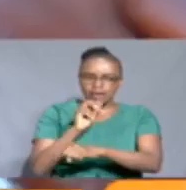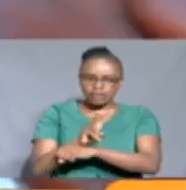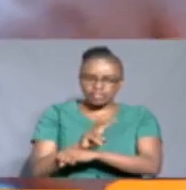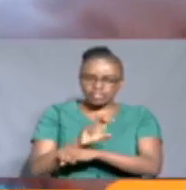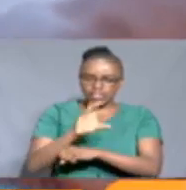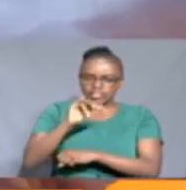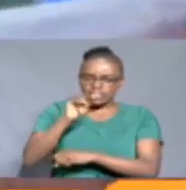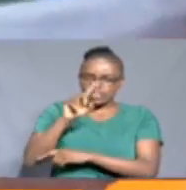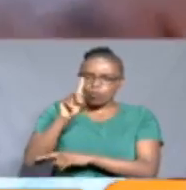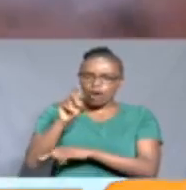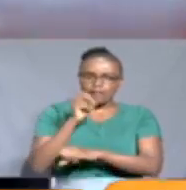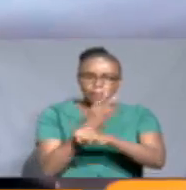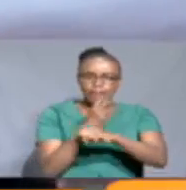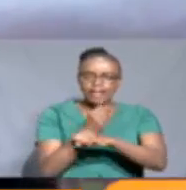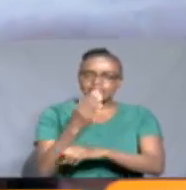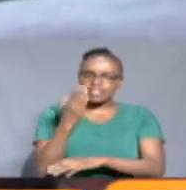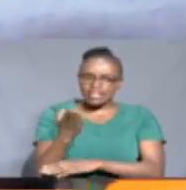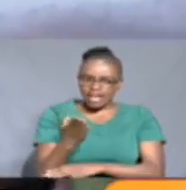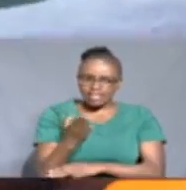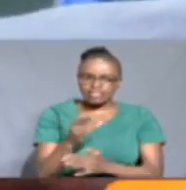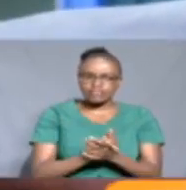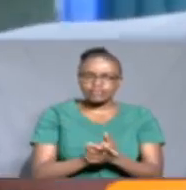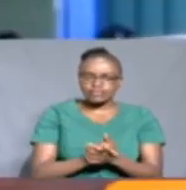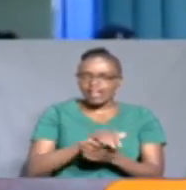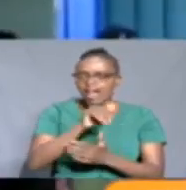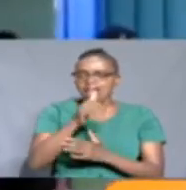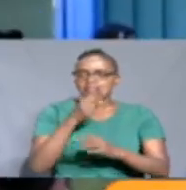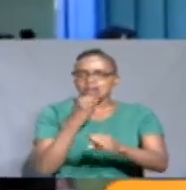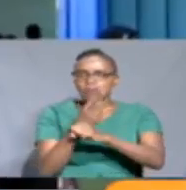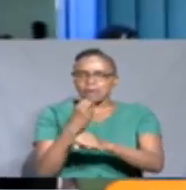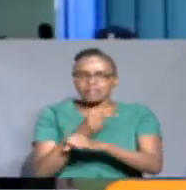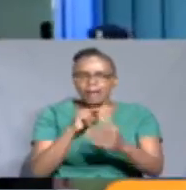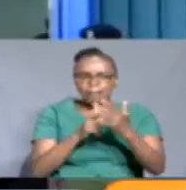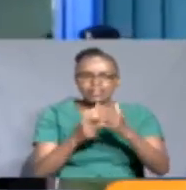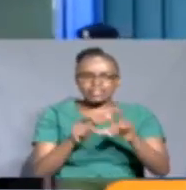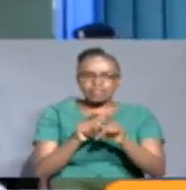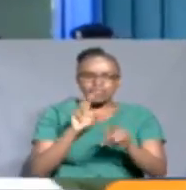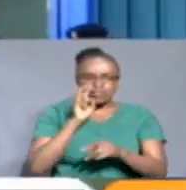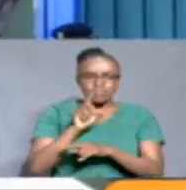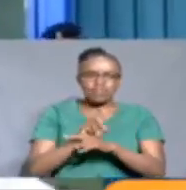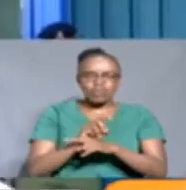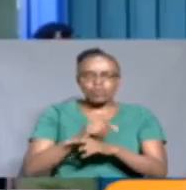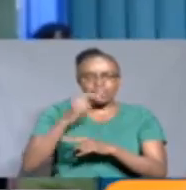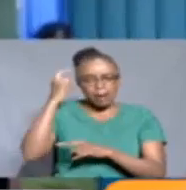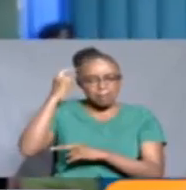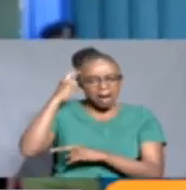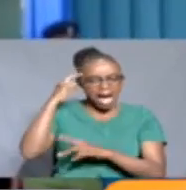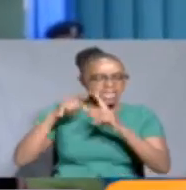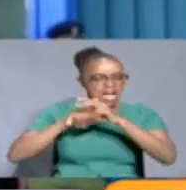one penalty there. Amachar, one penalty there. It was fixed mind. He came with fixed mind.